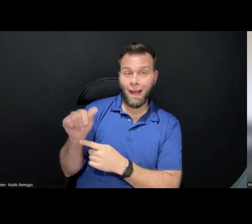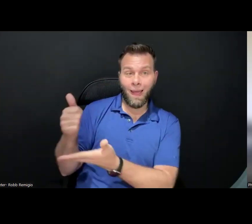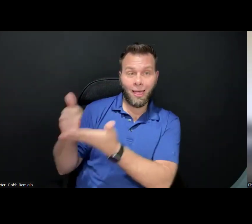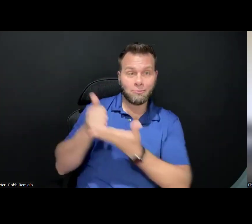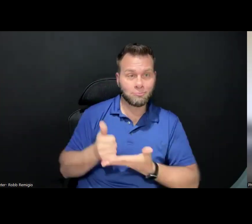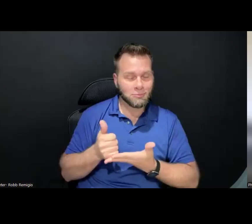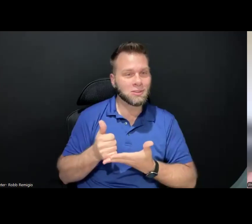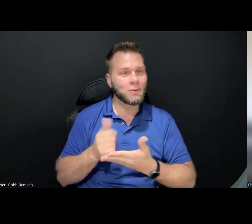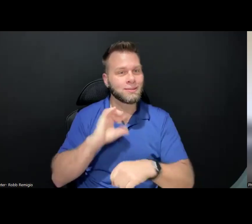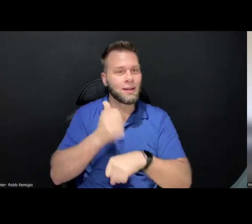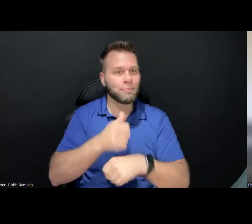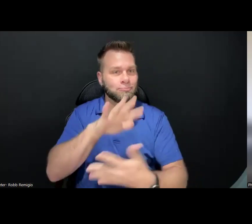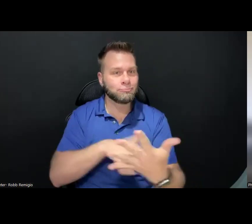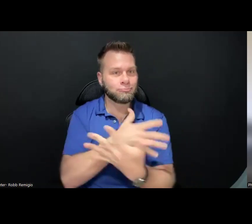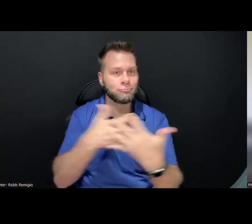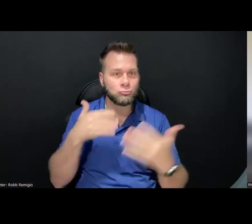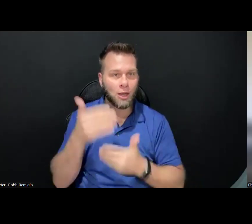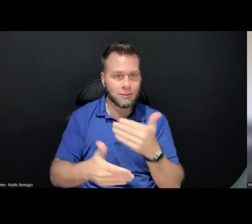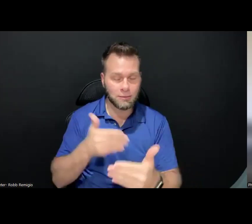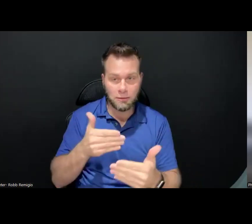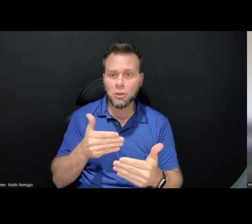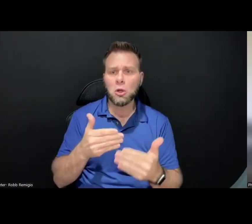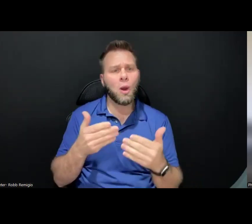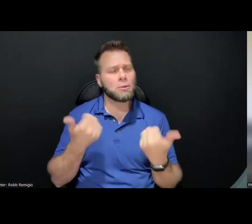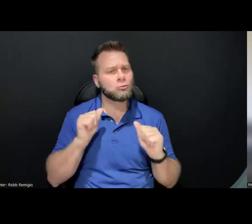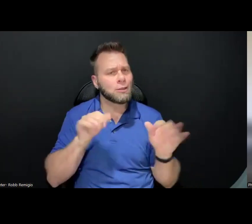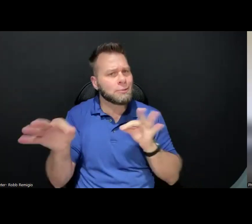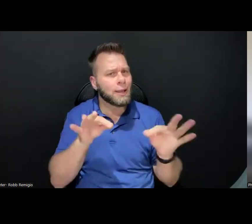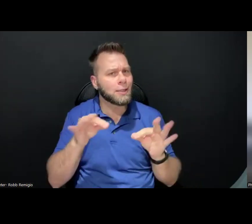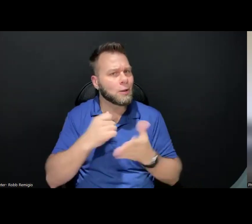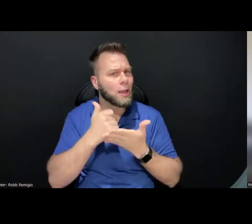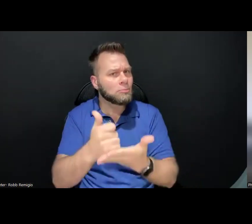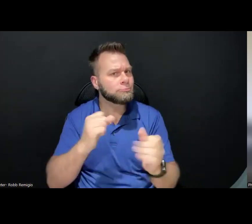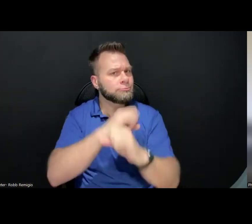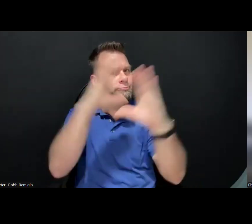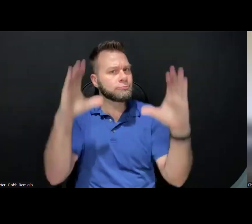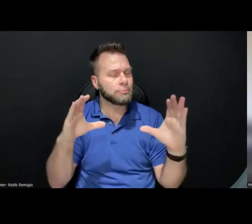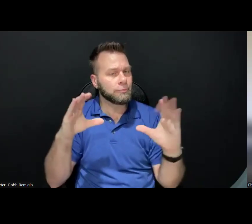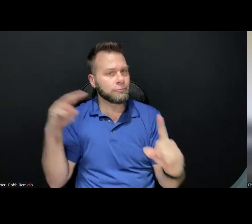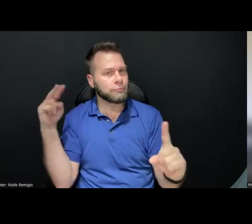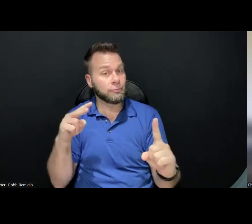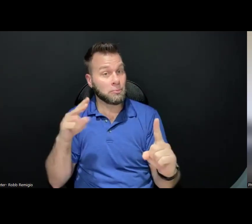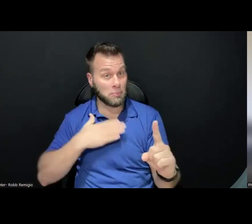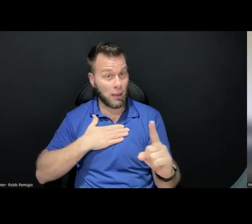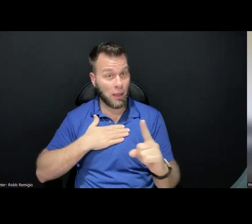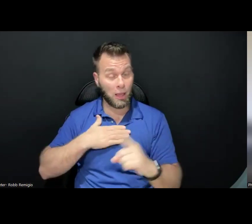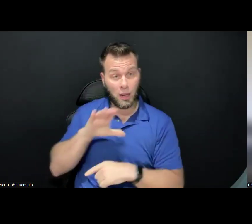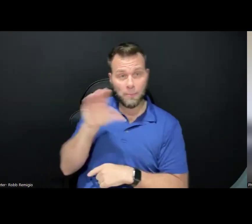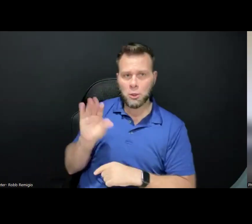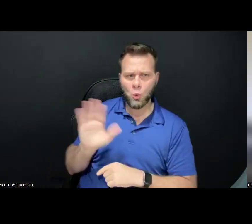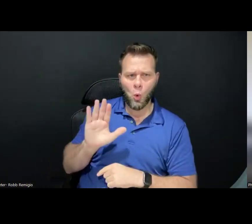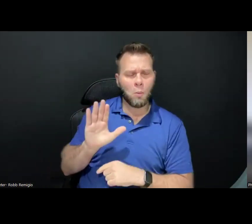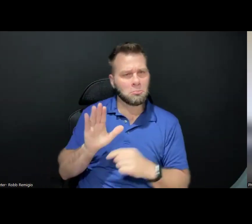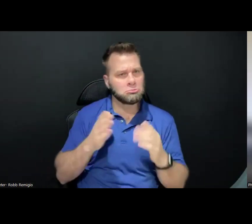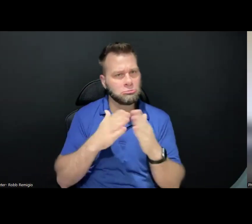process. So I'm going to try to give you a perspective, not just from my foundation, but I've been a funder in Massachusetts for